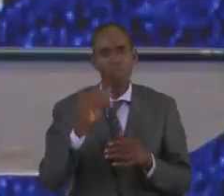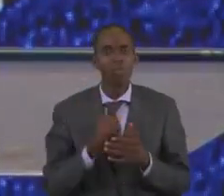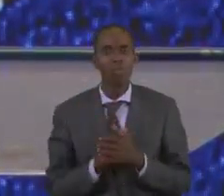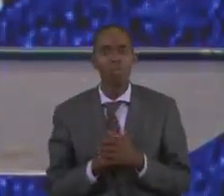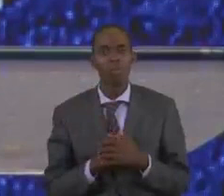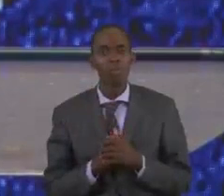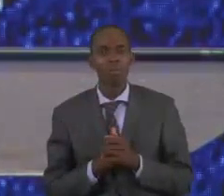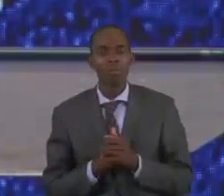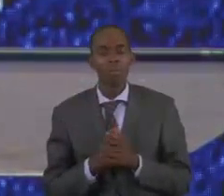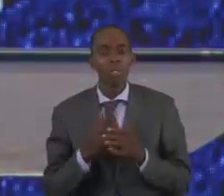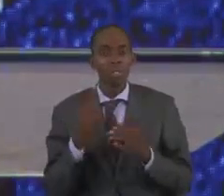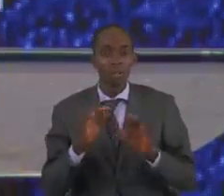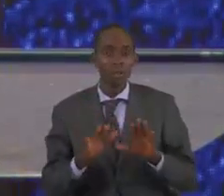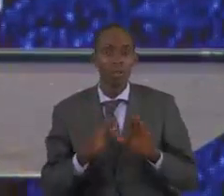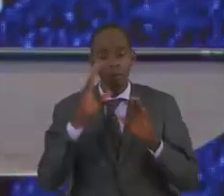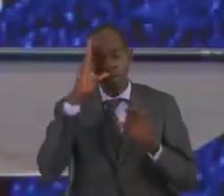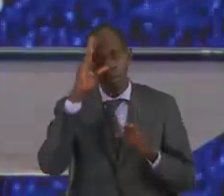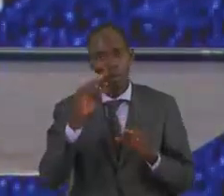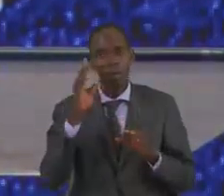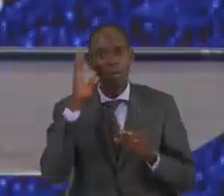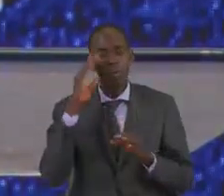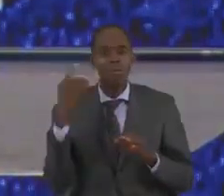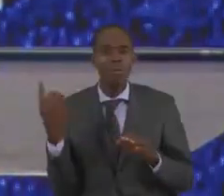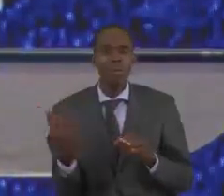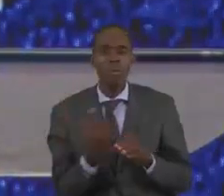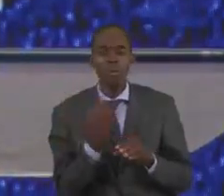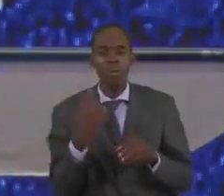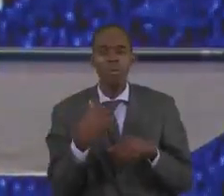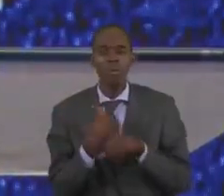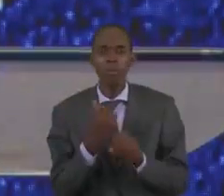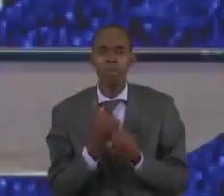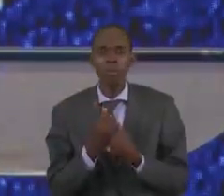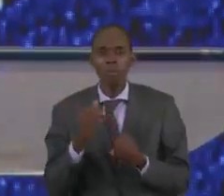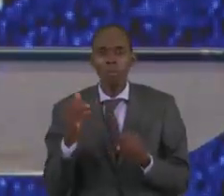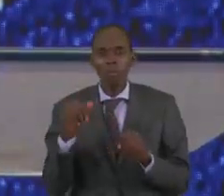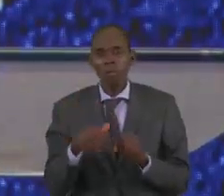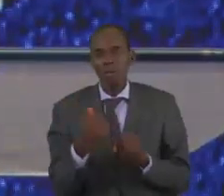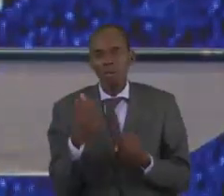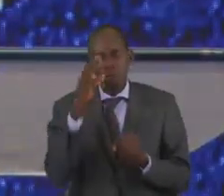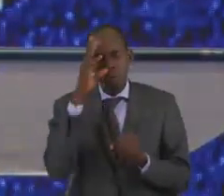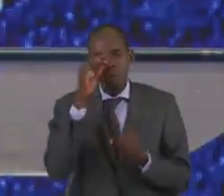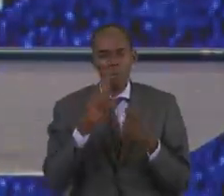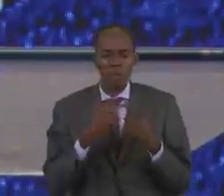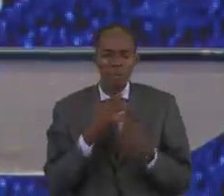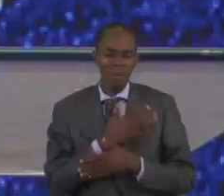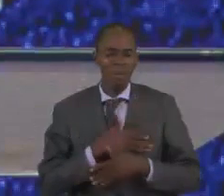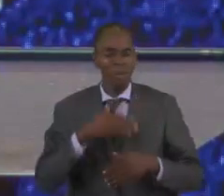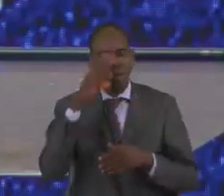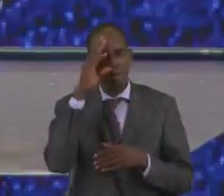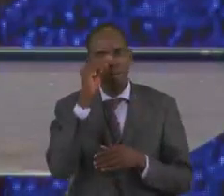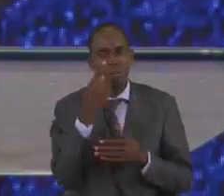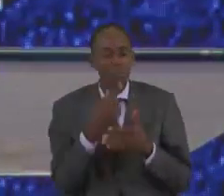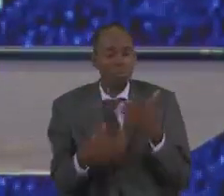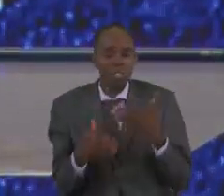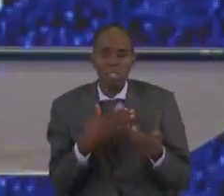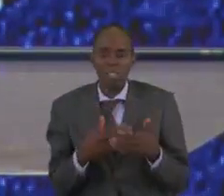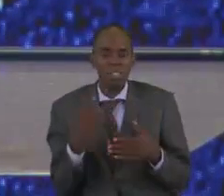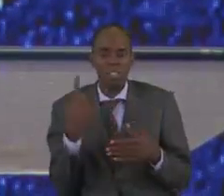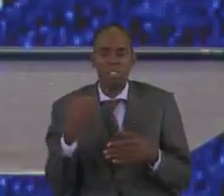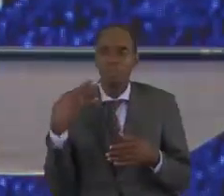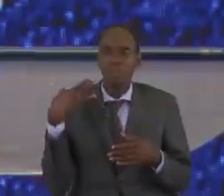The fear of man will always make anyone to please men, whatever the